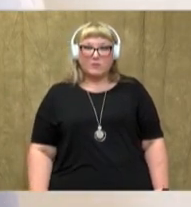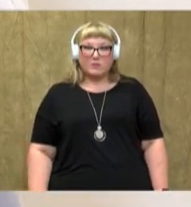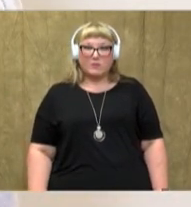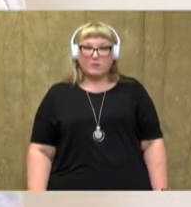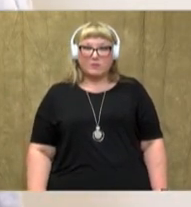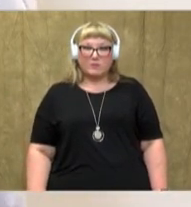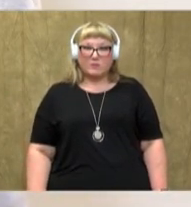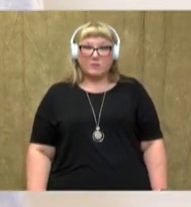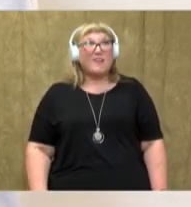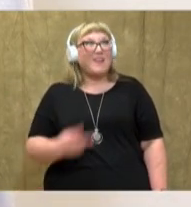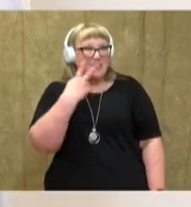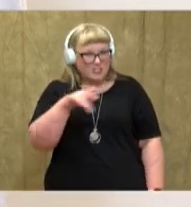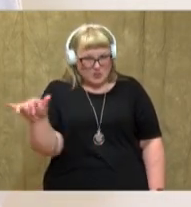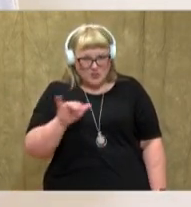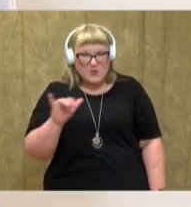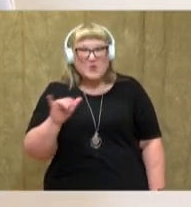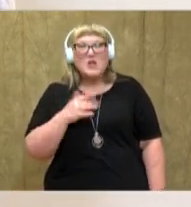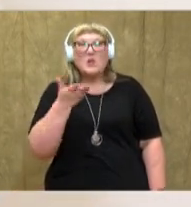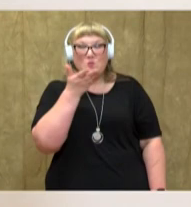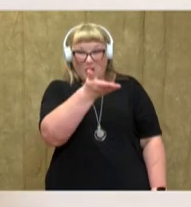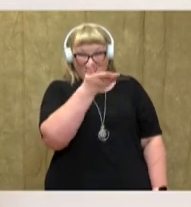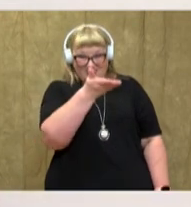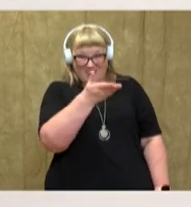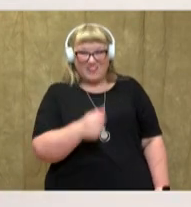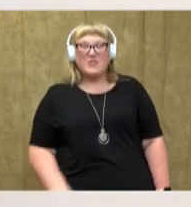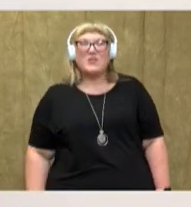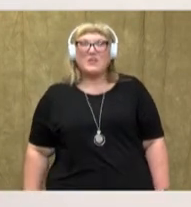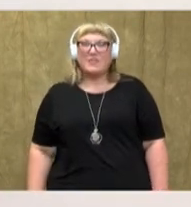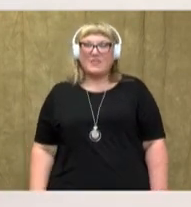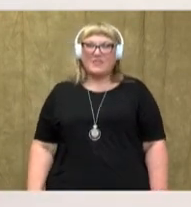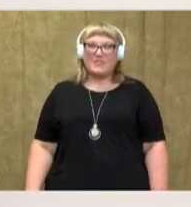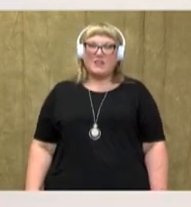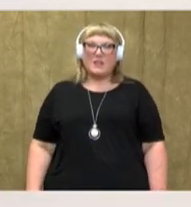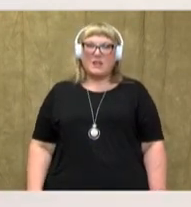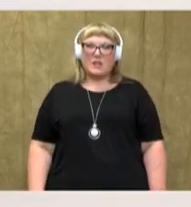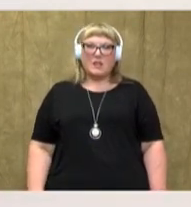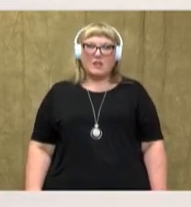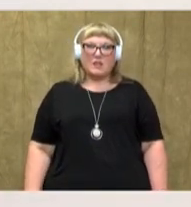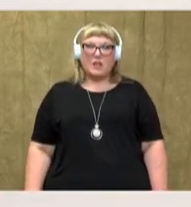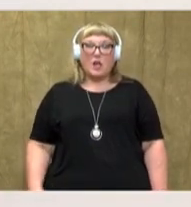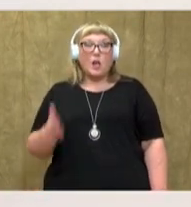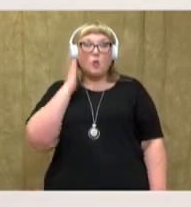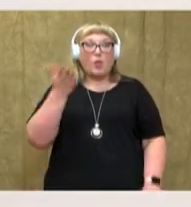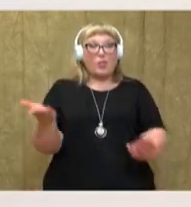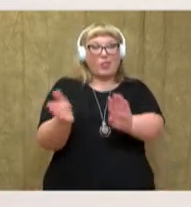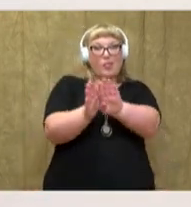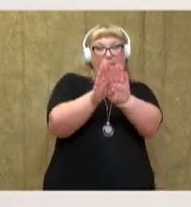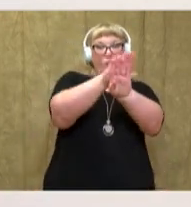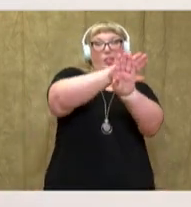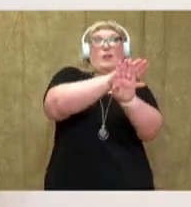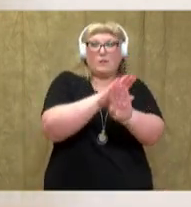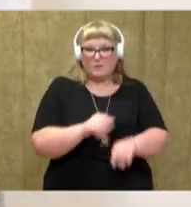Yes, I see it too. It's right here. So I'm gonna place this one here